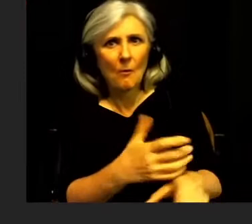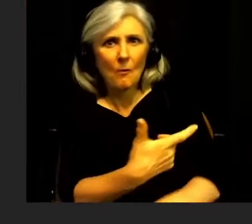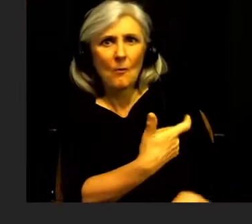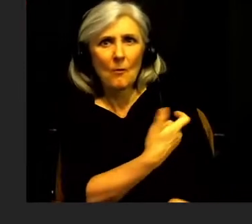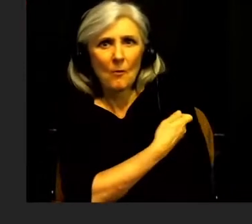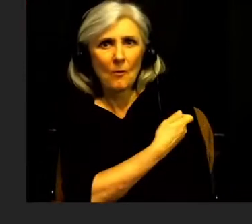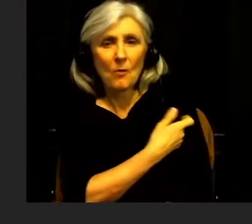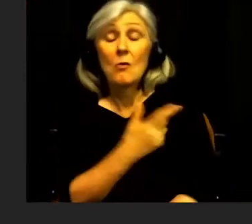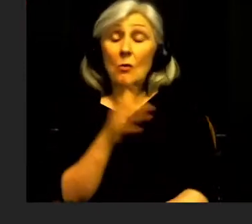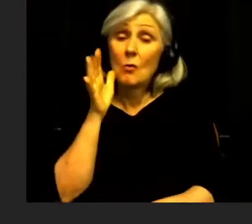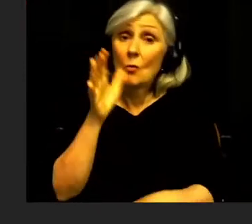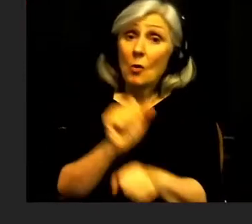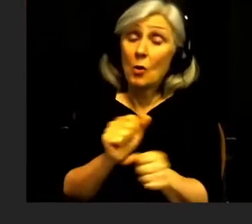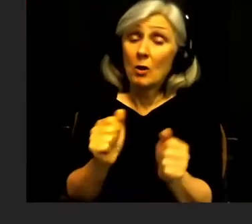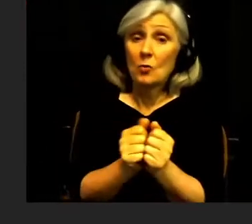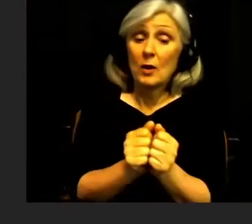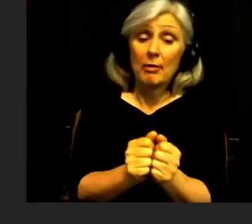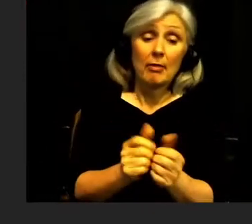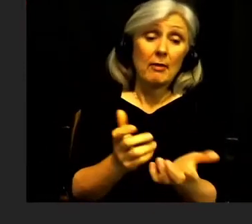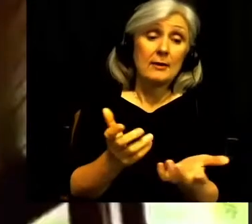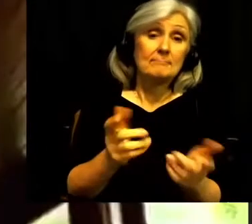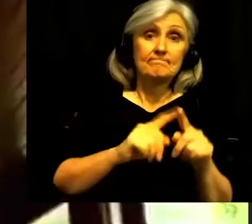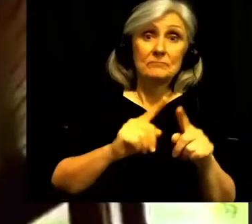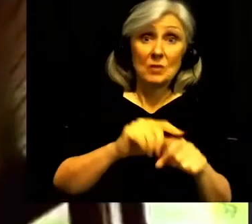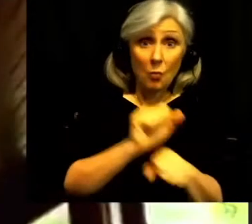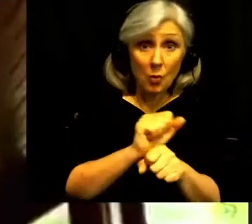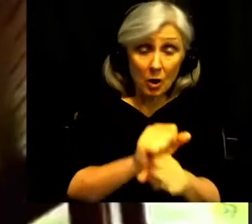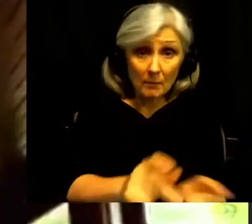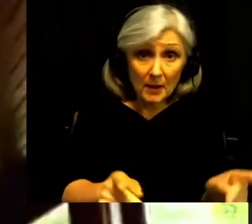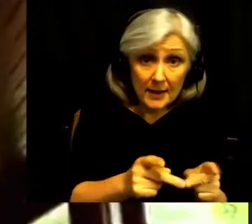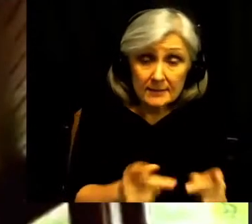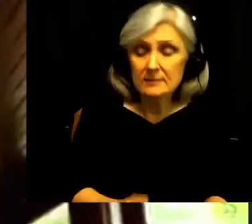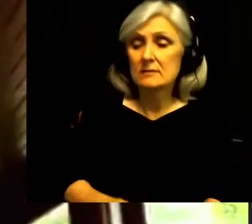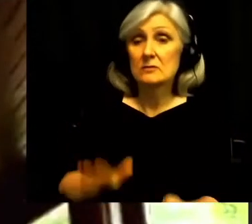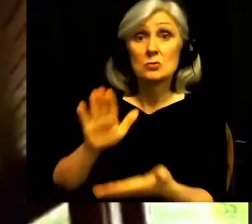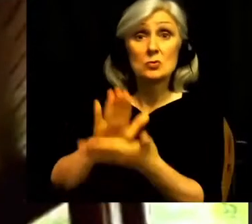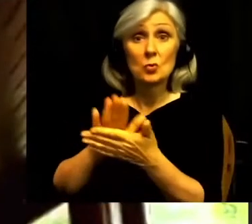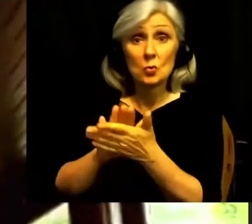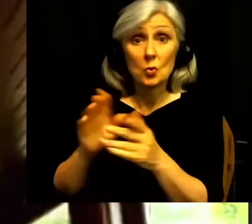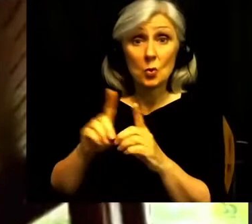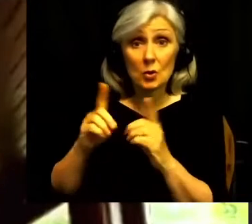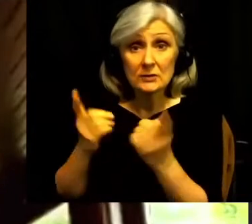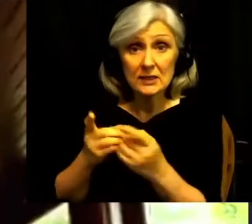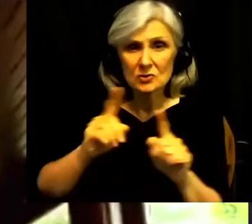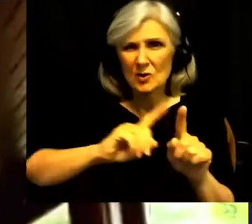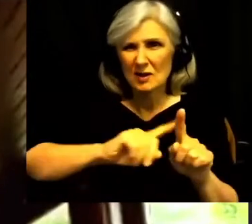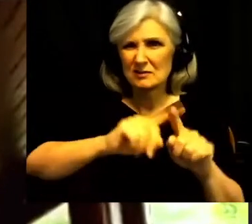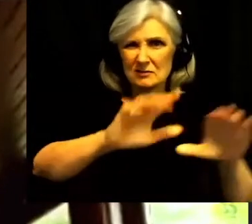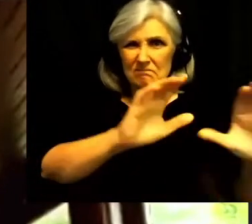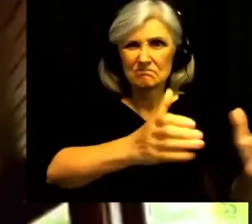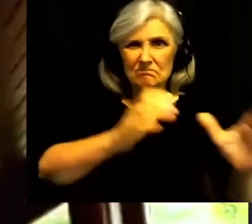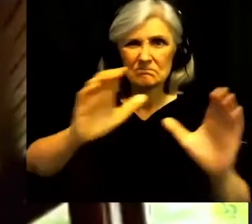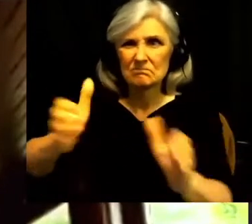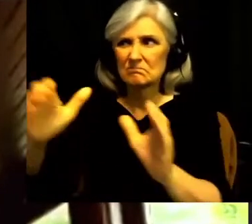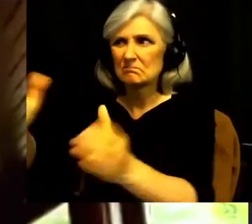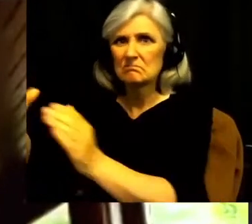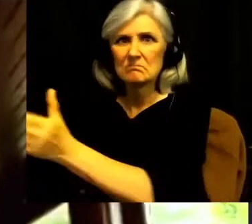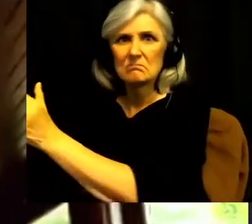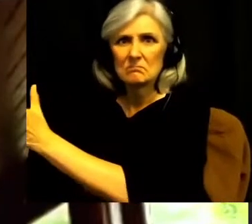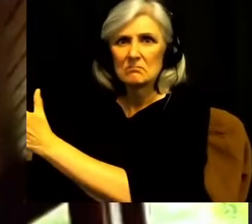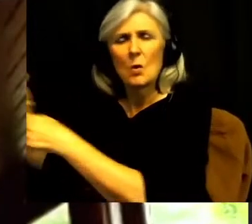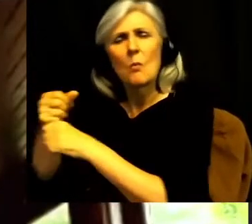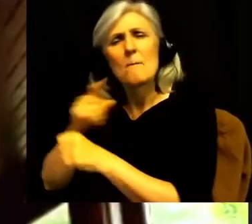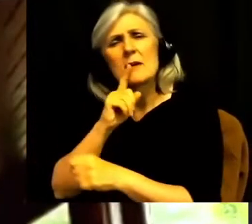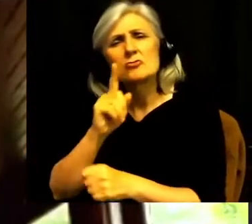school districts, healthcare systems, to try to continue to build infrastructure so that vaccination is easy to obtain